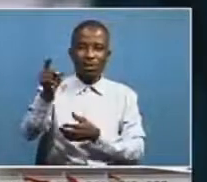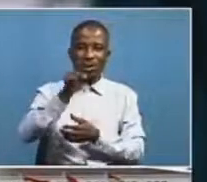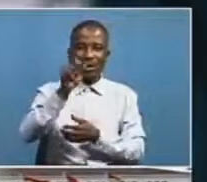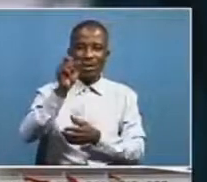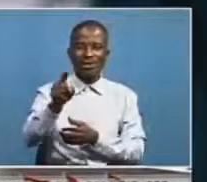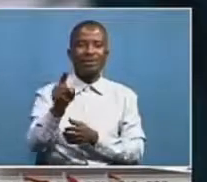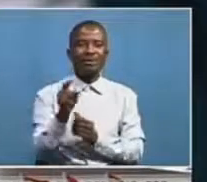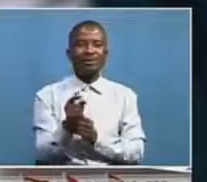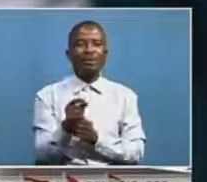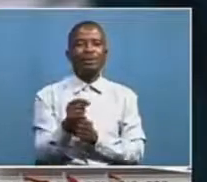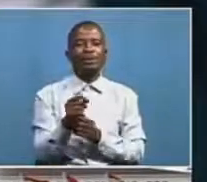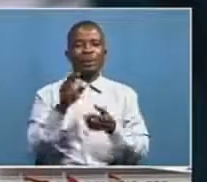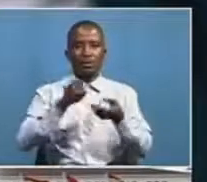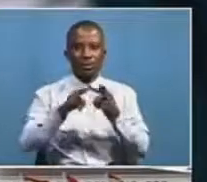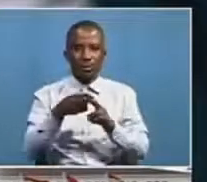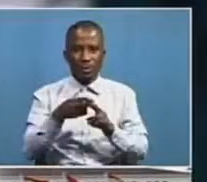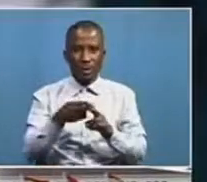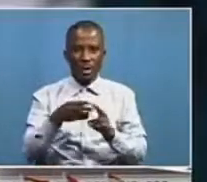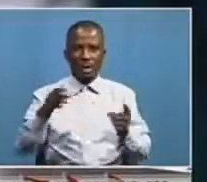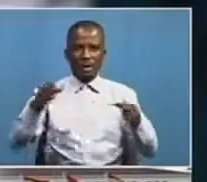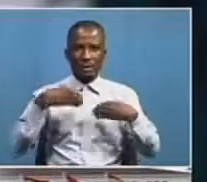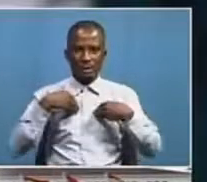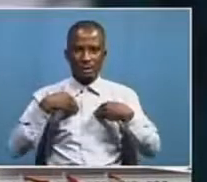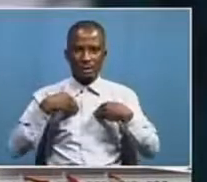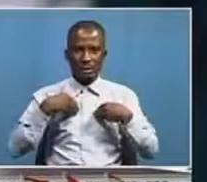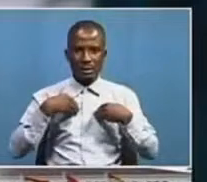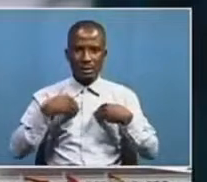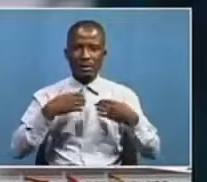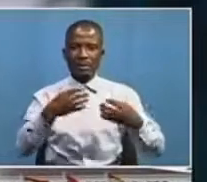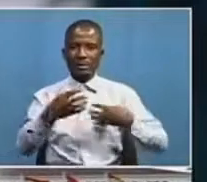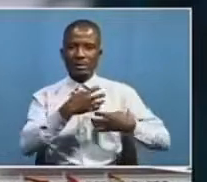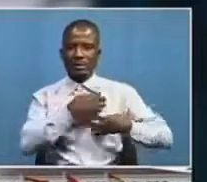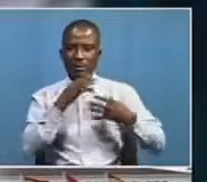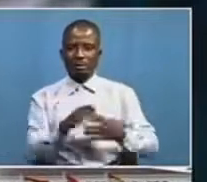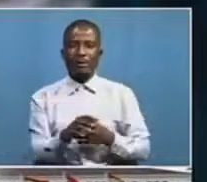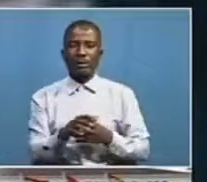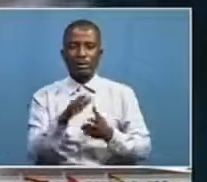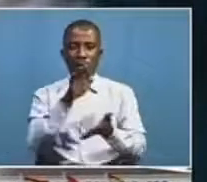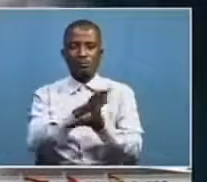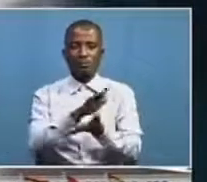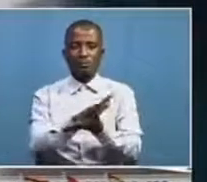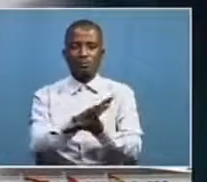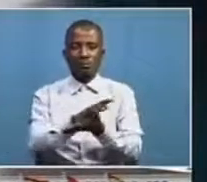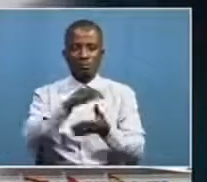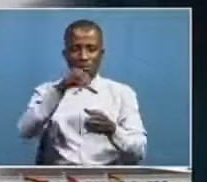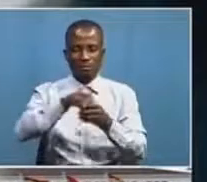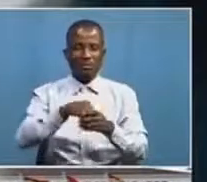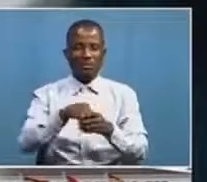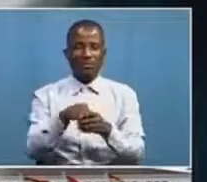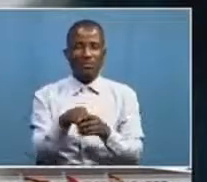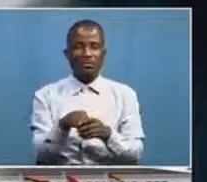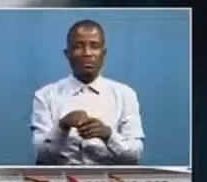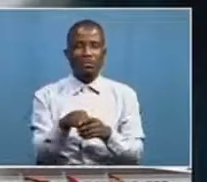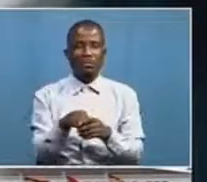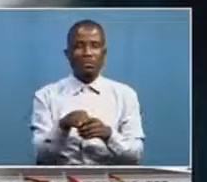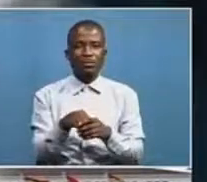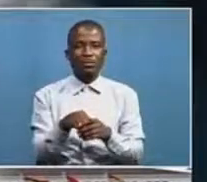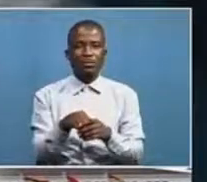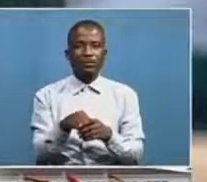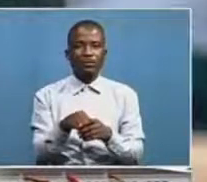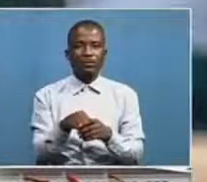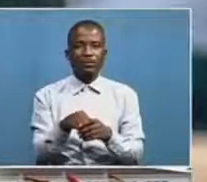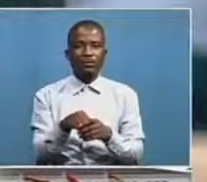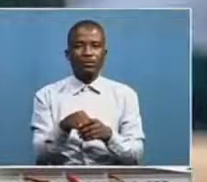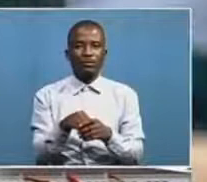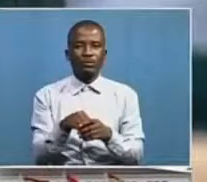30,121,111. This figure has been admitted by the petitioner in paragraph 12 of his petition, which reads as follows, quote, if the